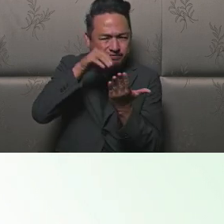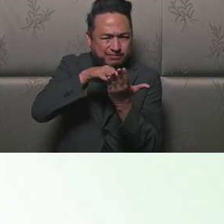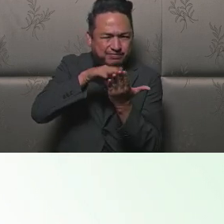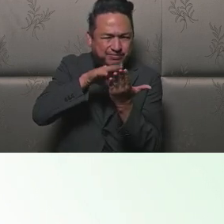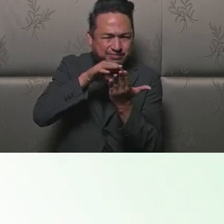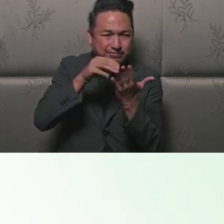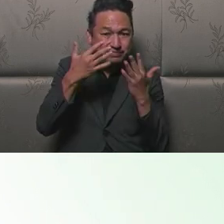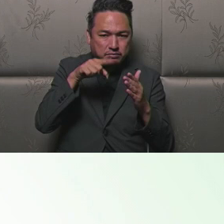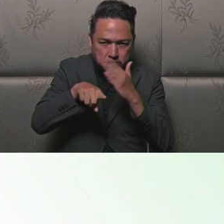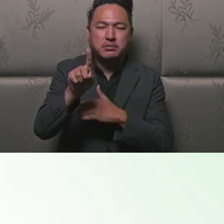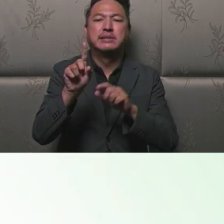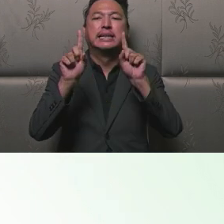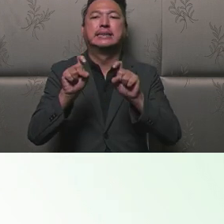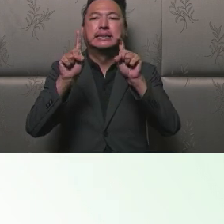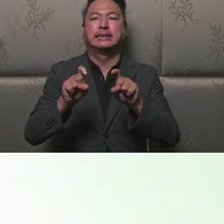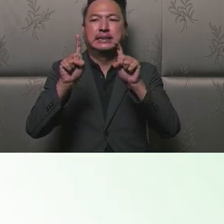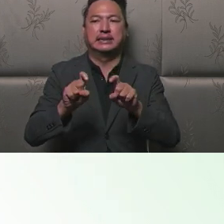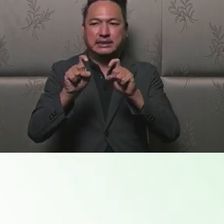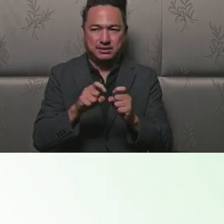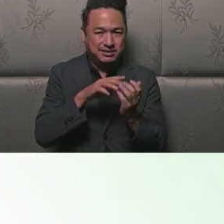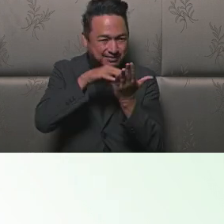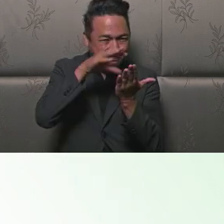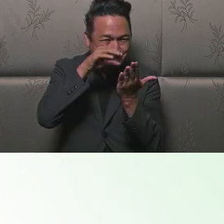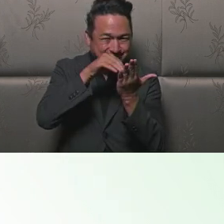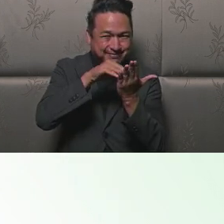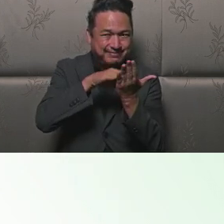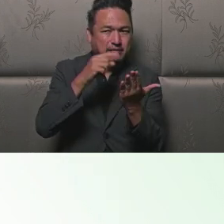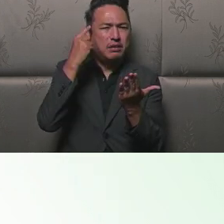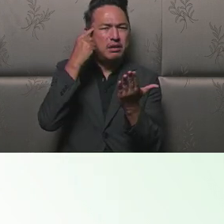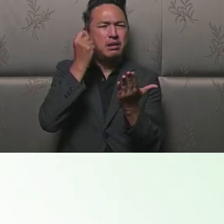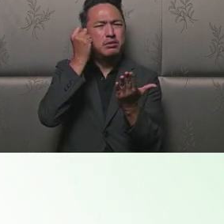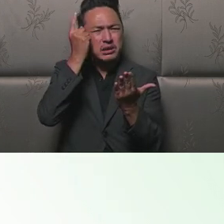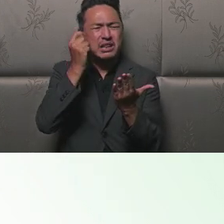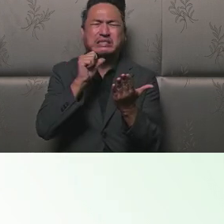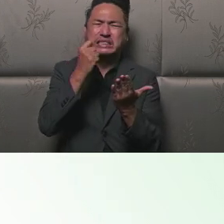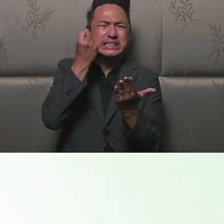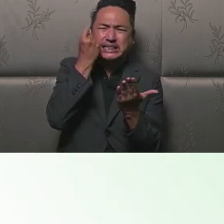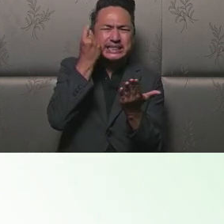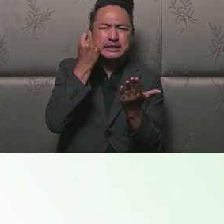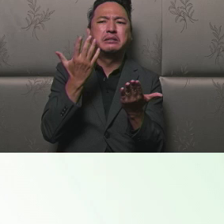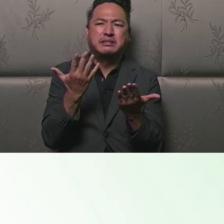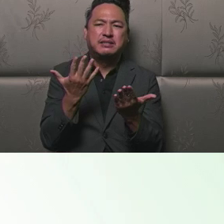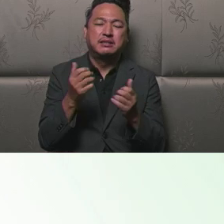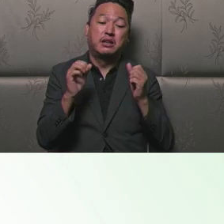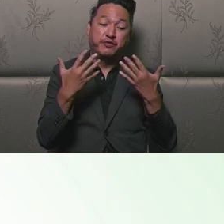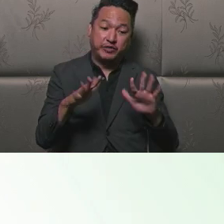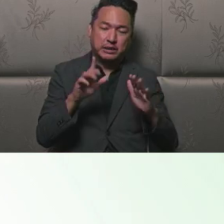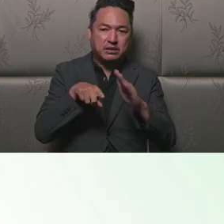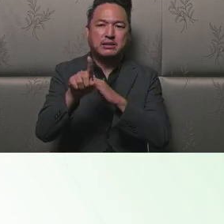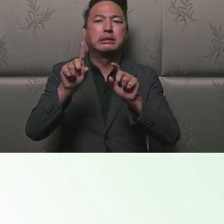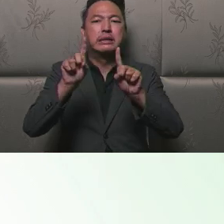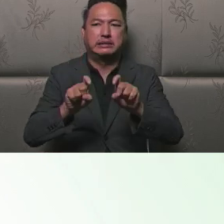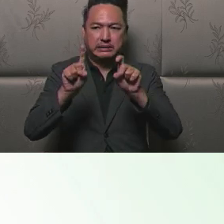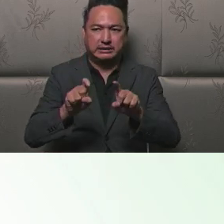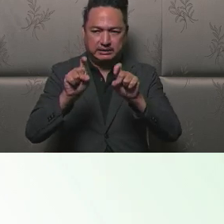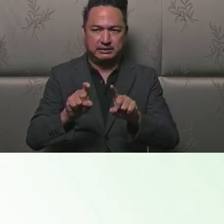to enroll in a certain institutions or either online or offline. But this one, learners can study on